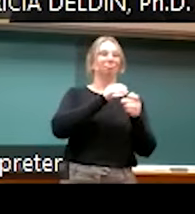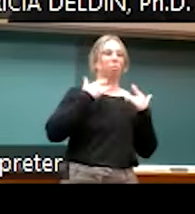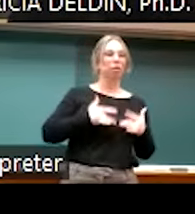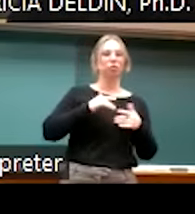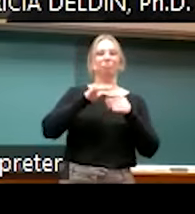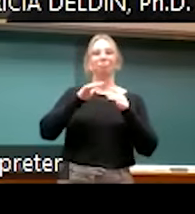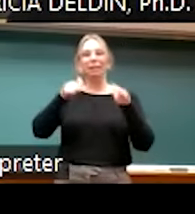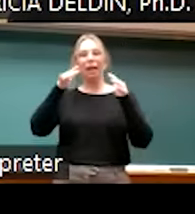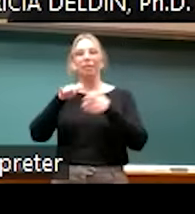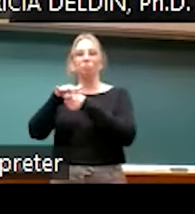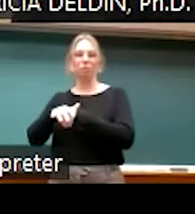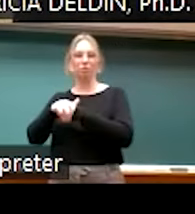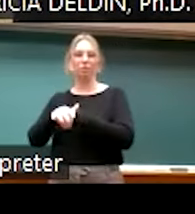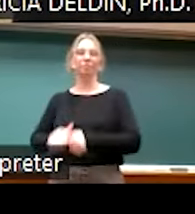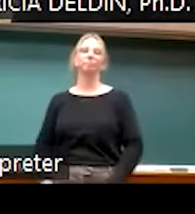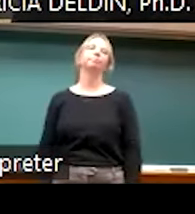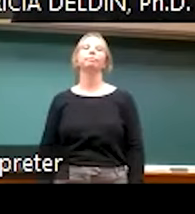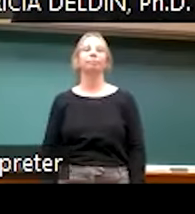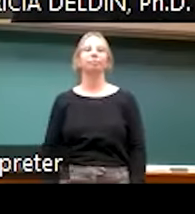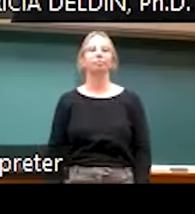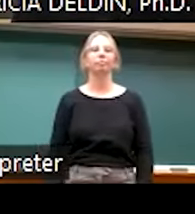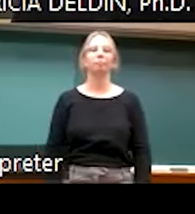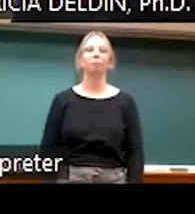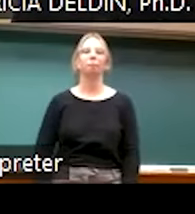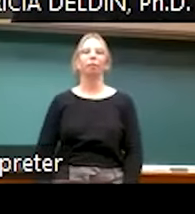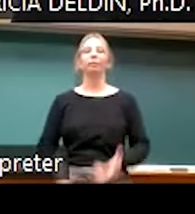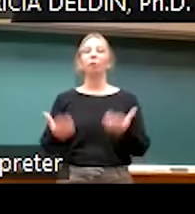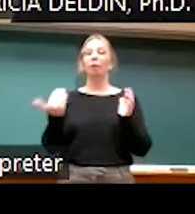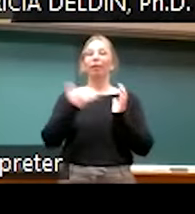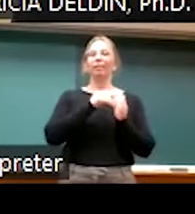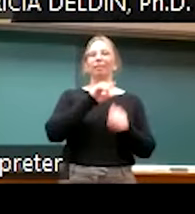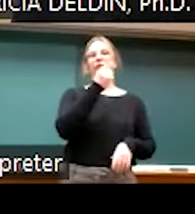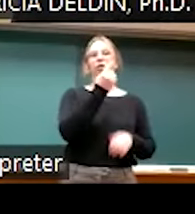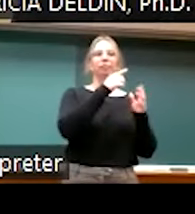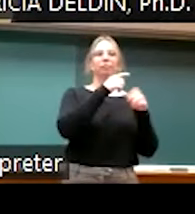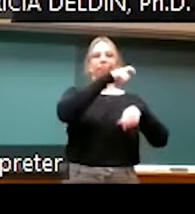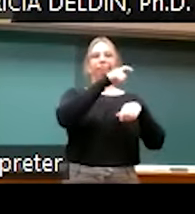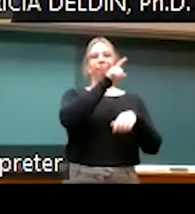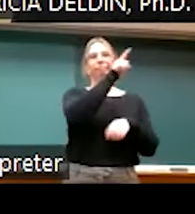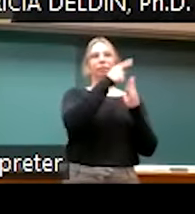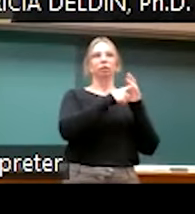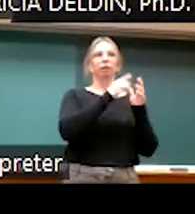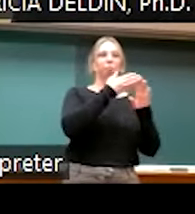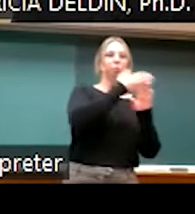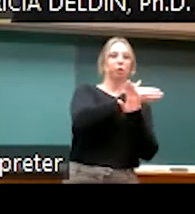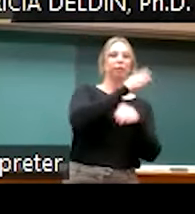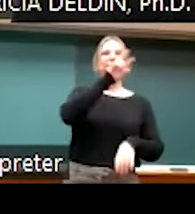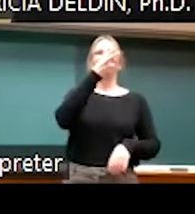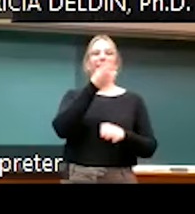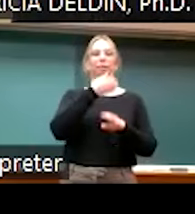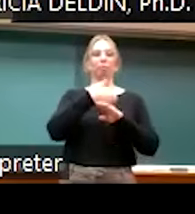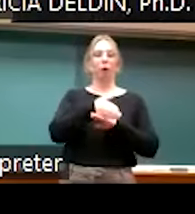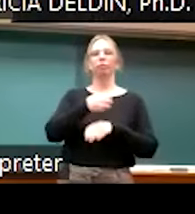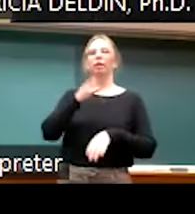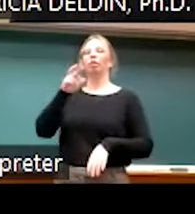But it also seems to last. So this again is first dot is pre, second is post, and then this is 1 month